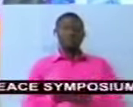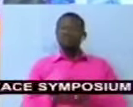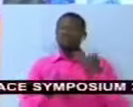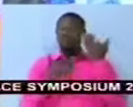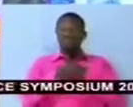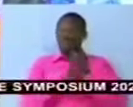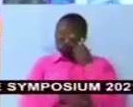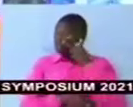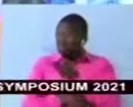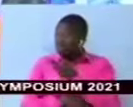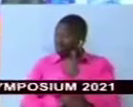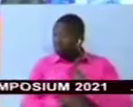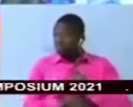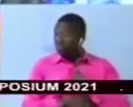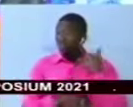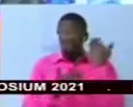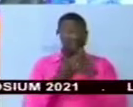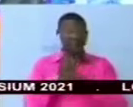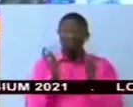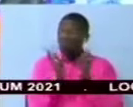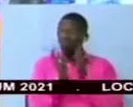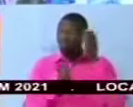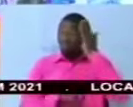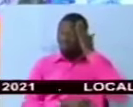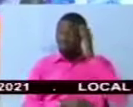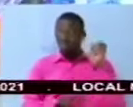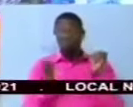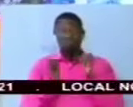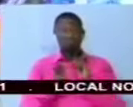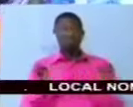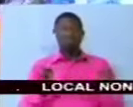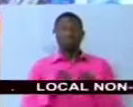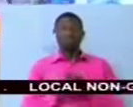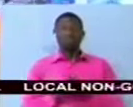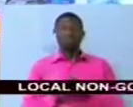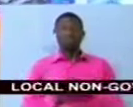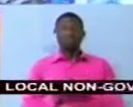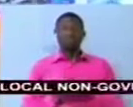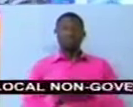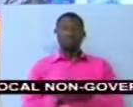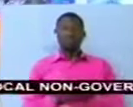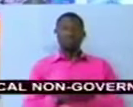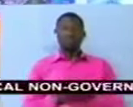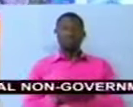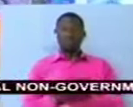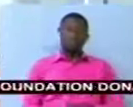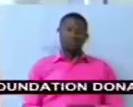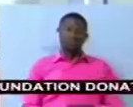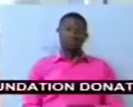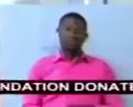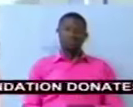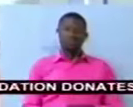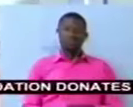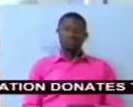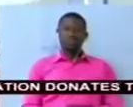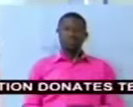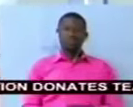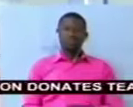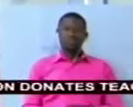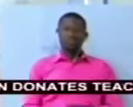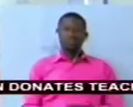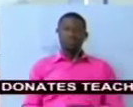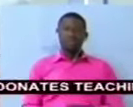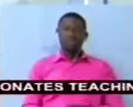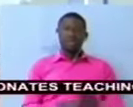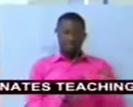nagis? I have never seen these people. I have never known them before. Non la deme paske arkhura latiye wa. At this stage, have you, apart from